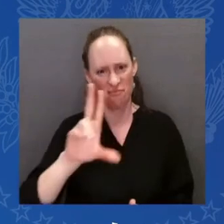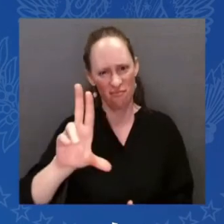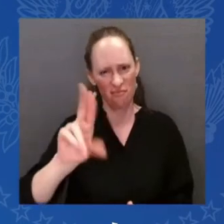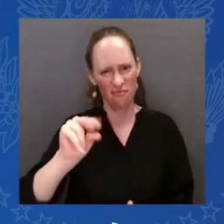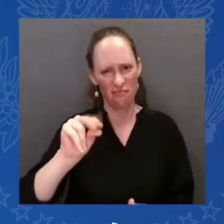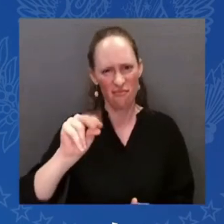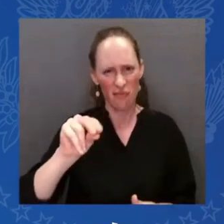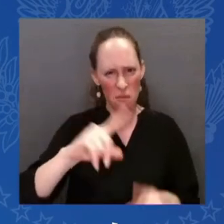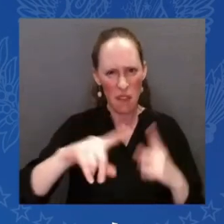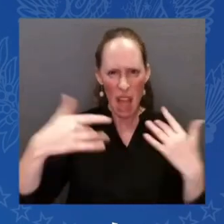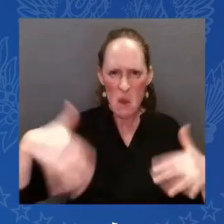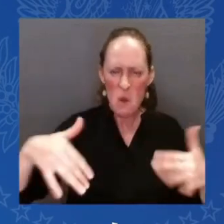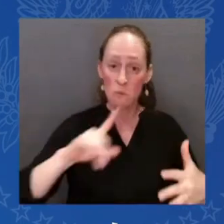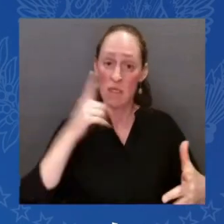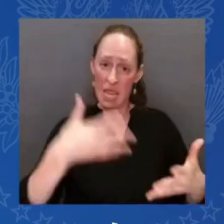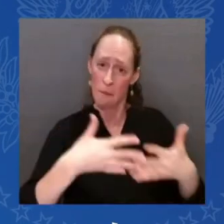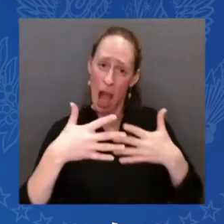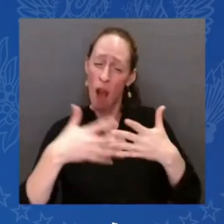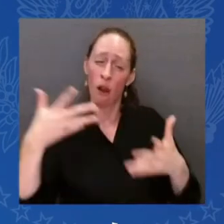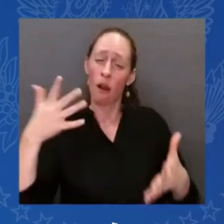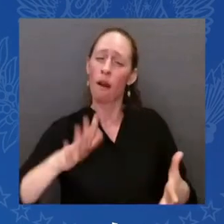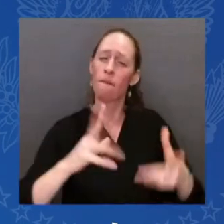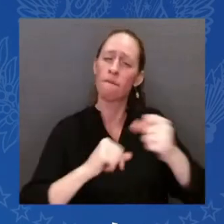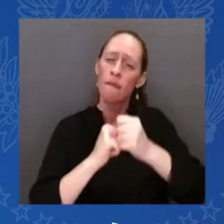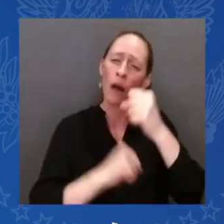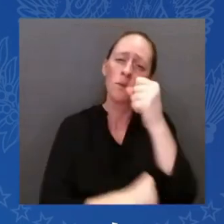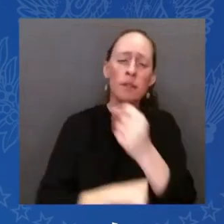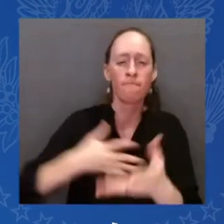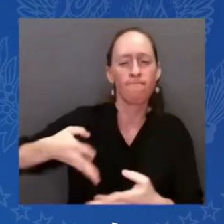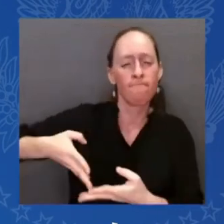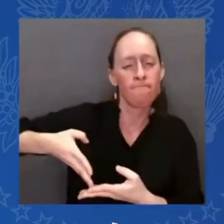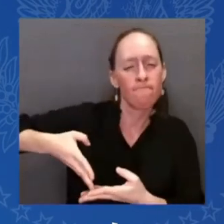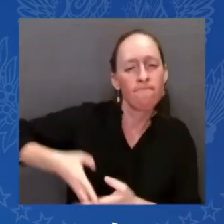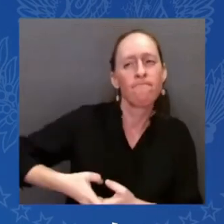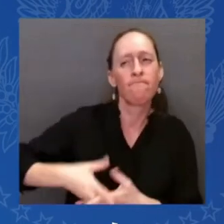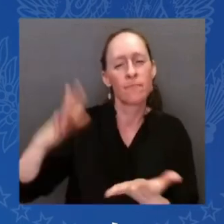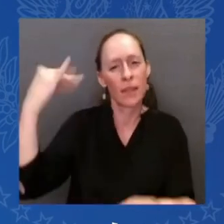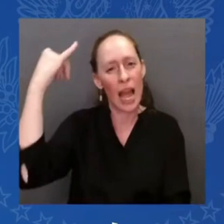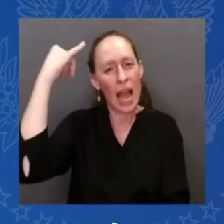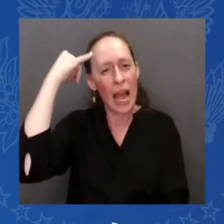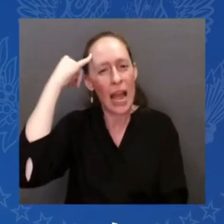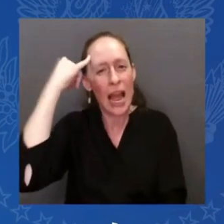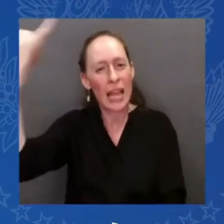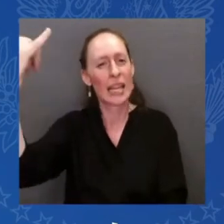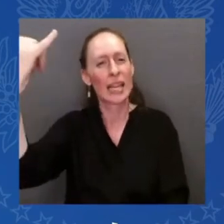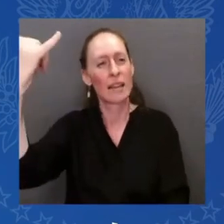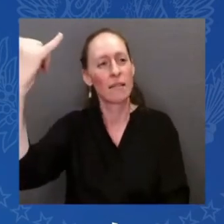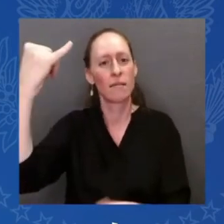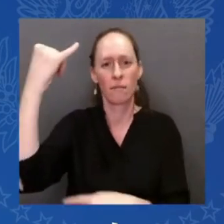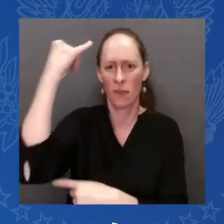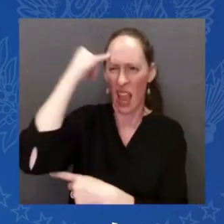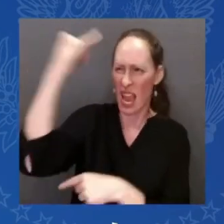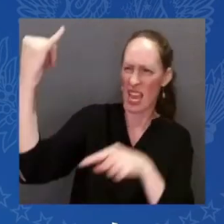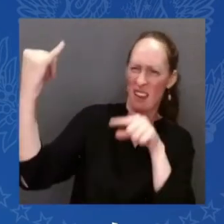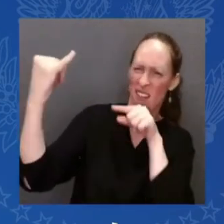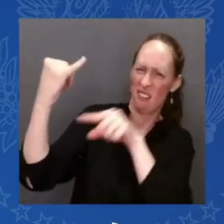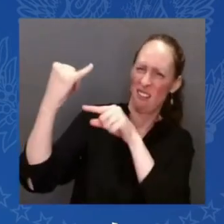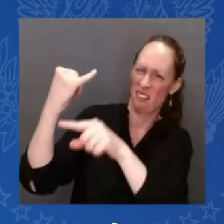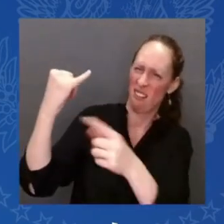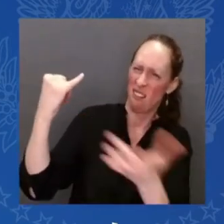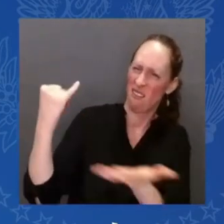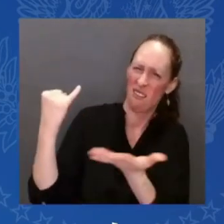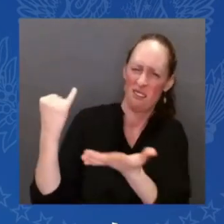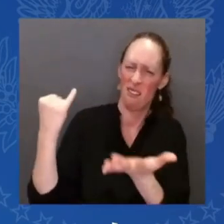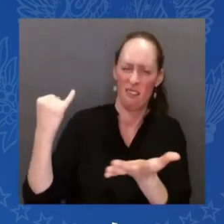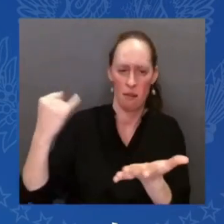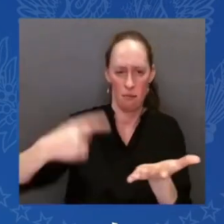idea. We hold these truths to be self-evident. All men and women are created equal, endowed by their Creator with certain inalienable rights. No, I'm saying